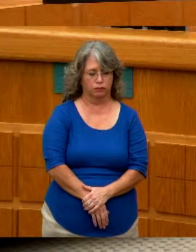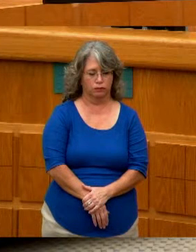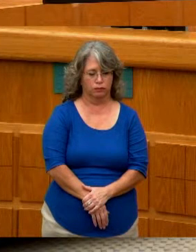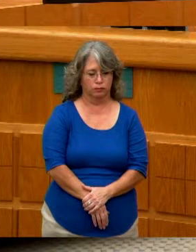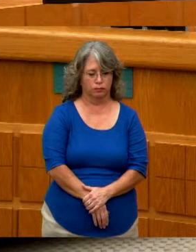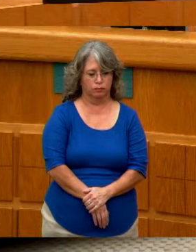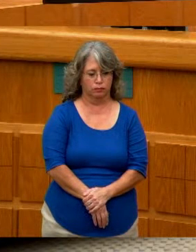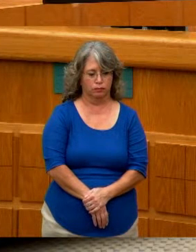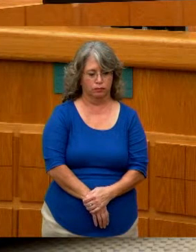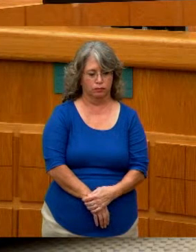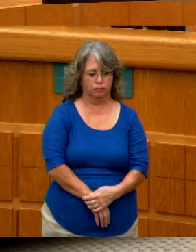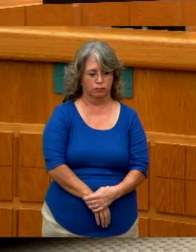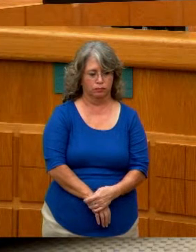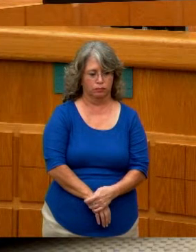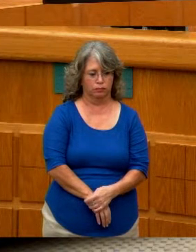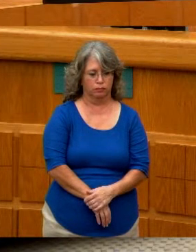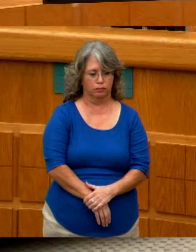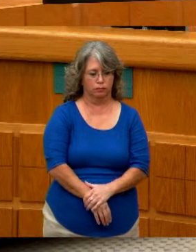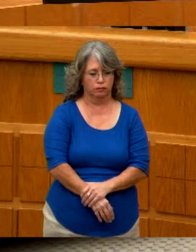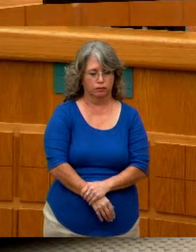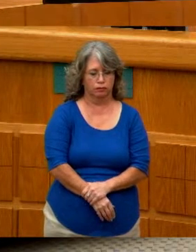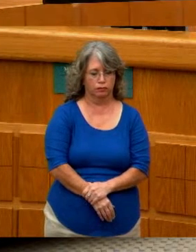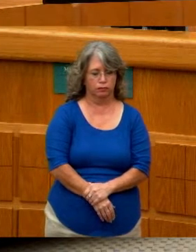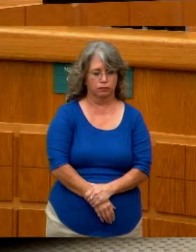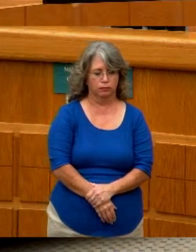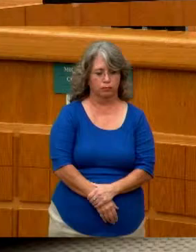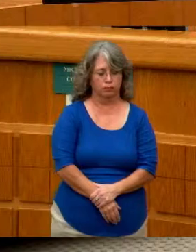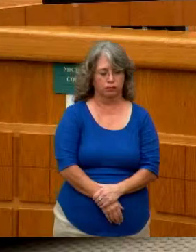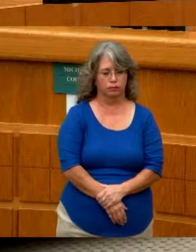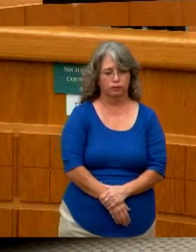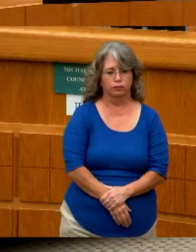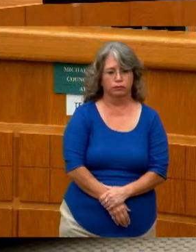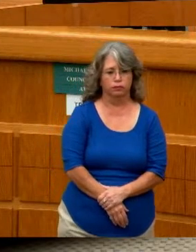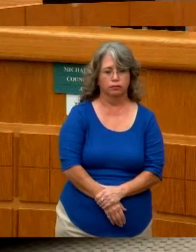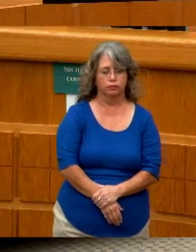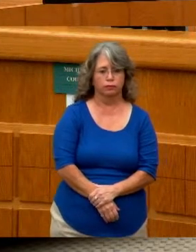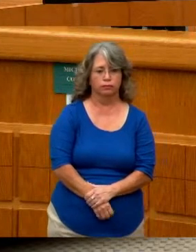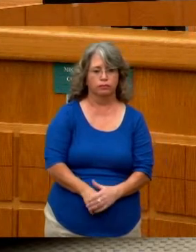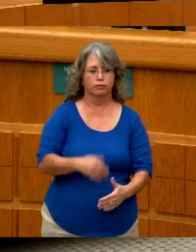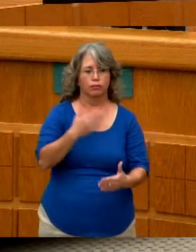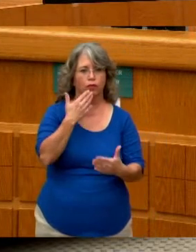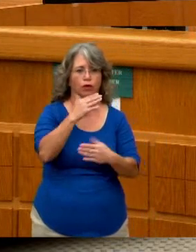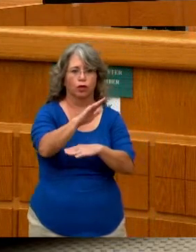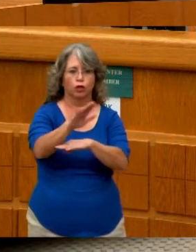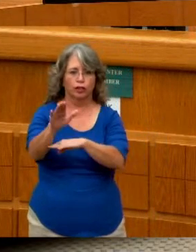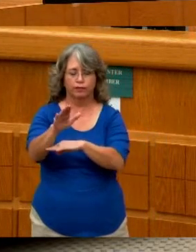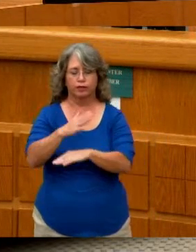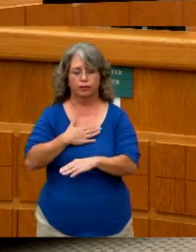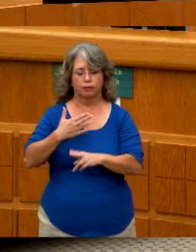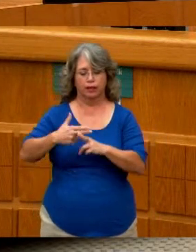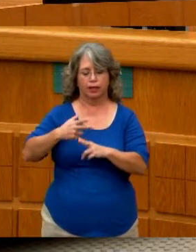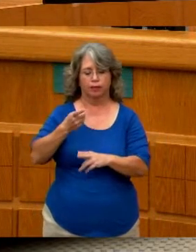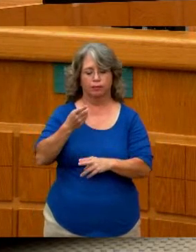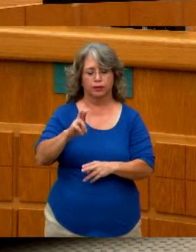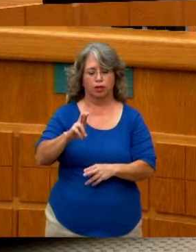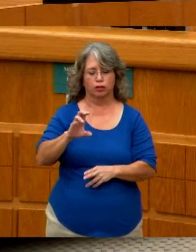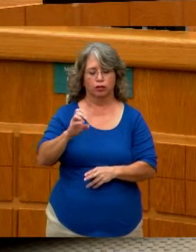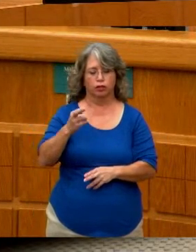alguna persona y mantenga su distanciamiento social. Ahora el reporte de la Universidad Texas A&M.